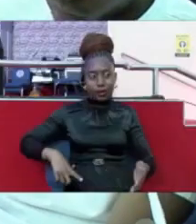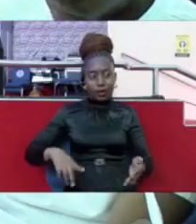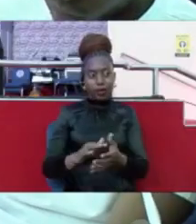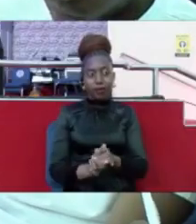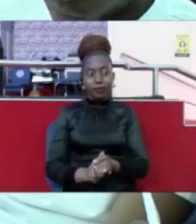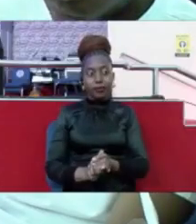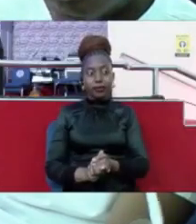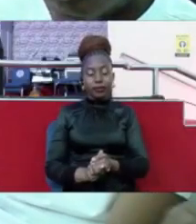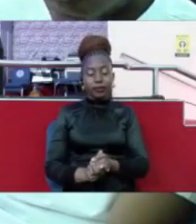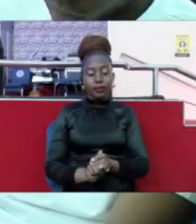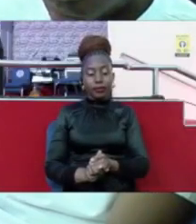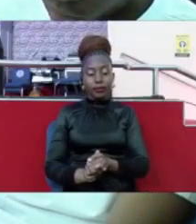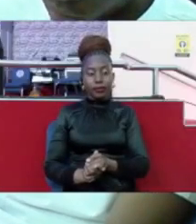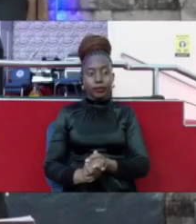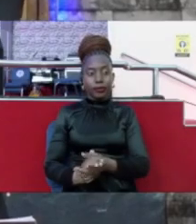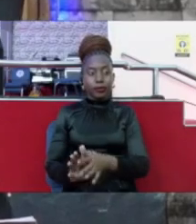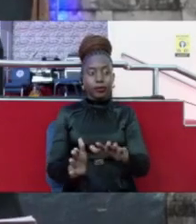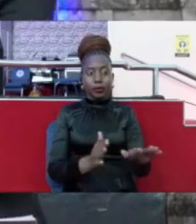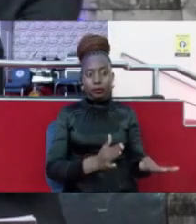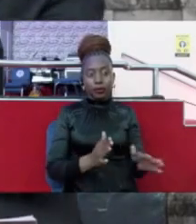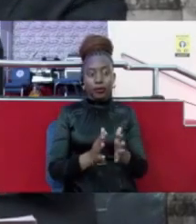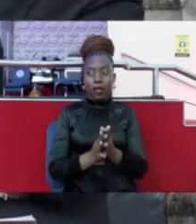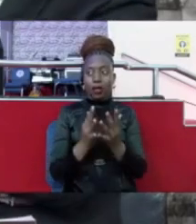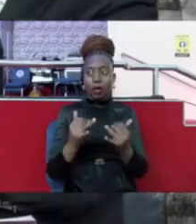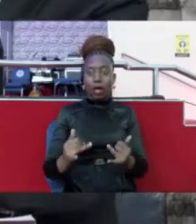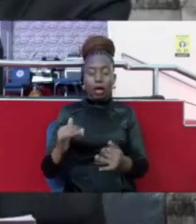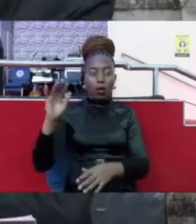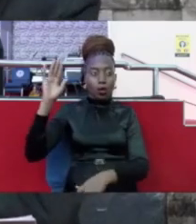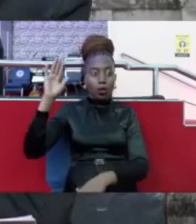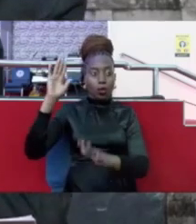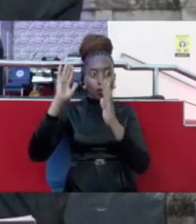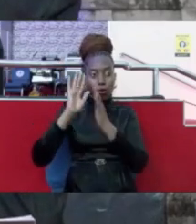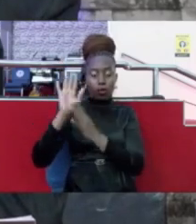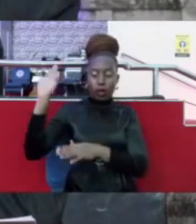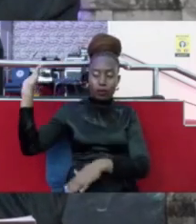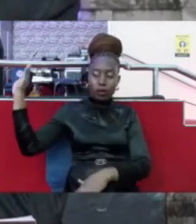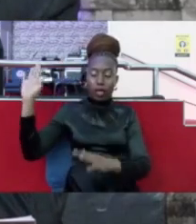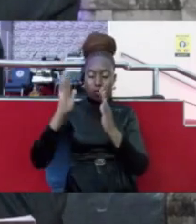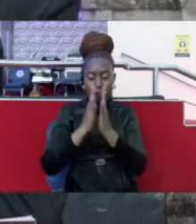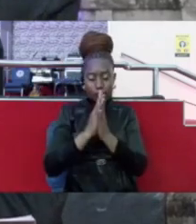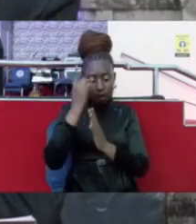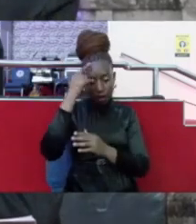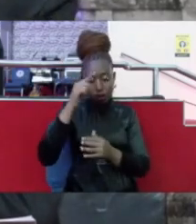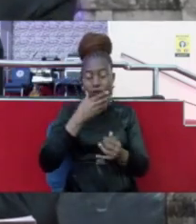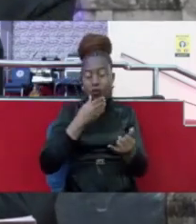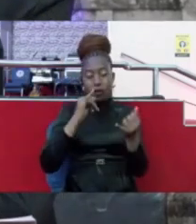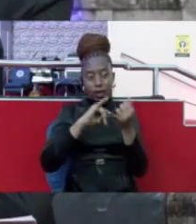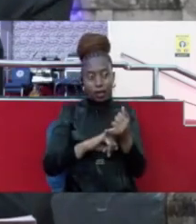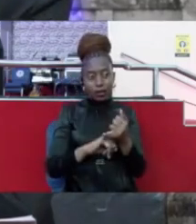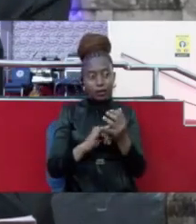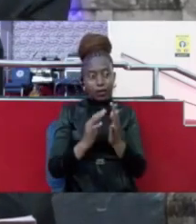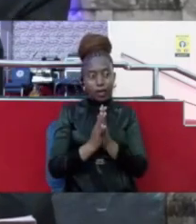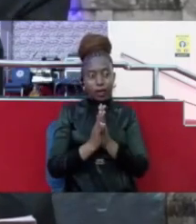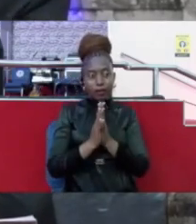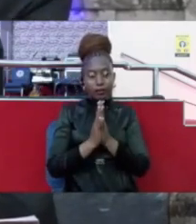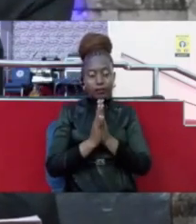all reach our hands out towards Dr. Ron and let's pray over him before he gives our